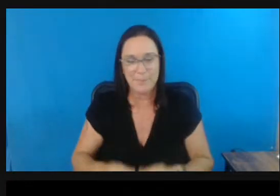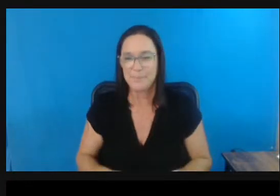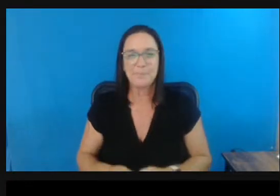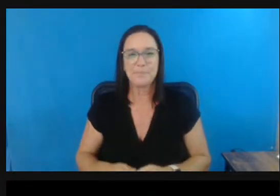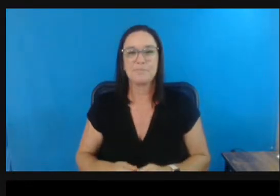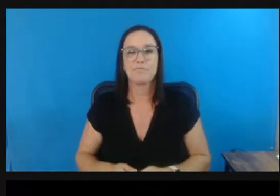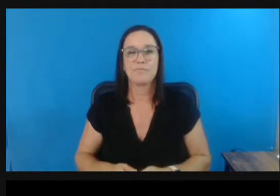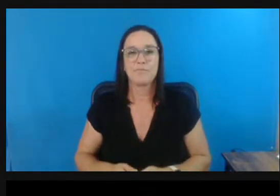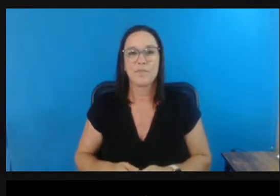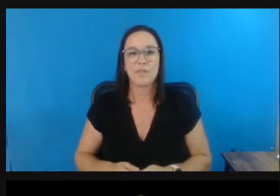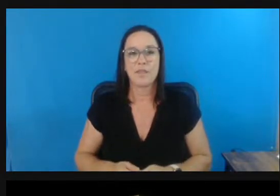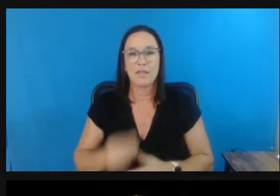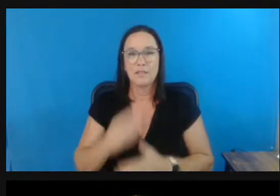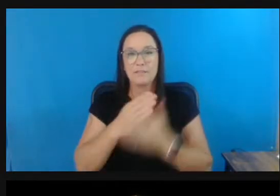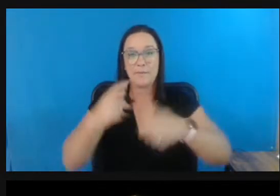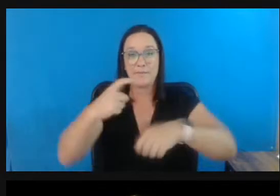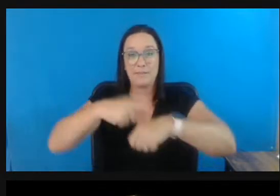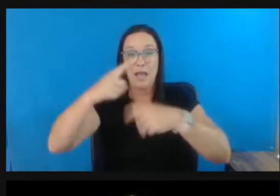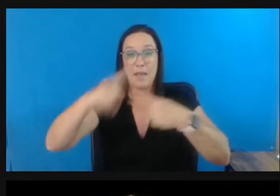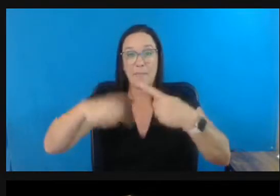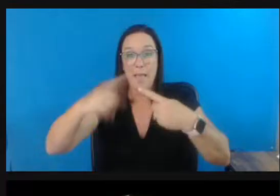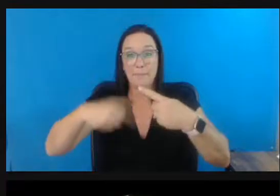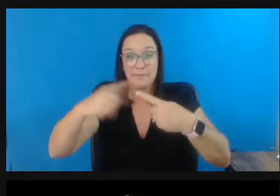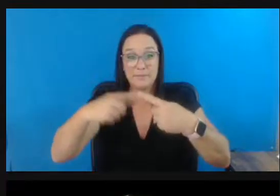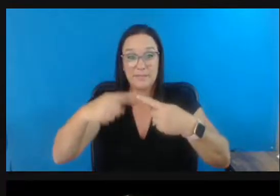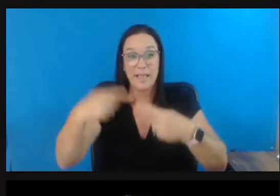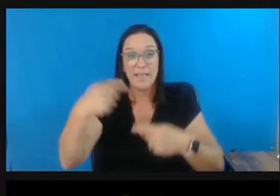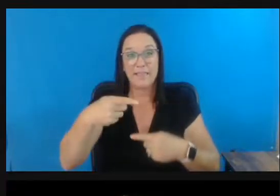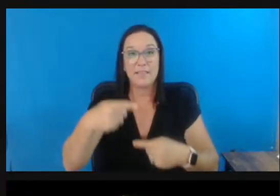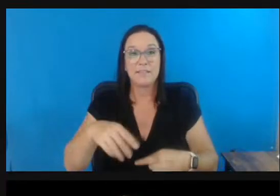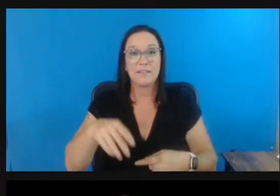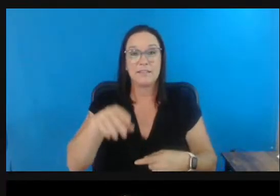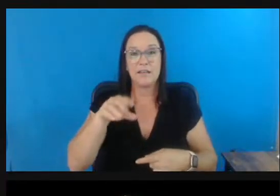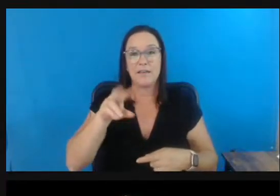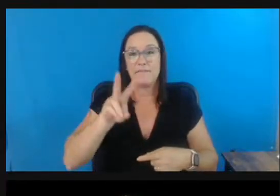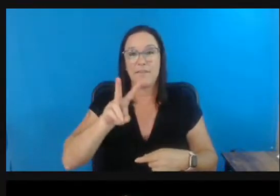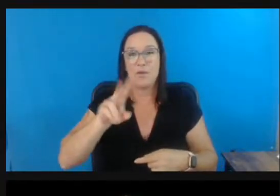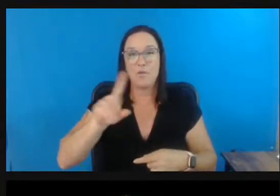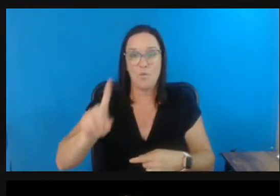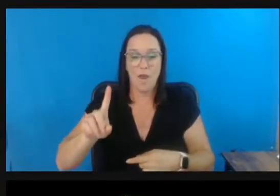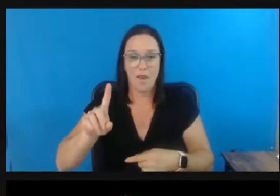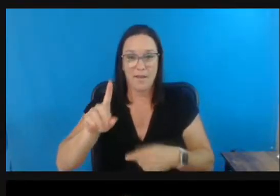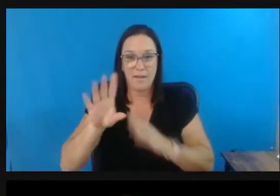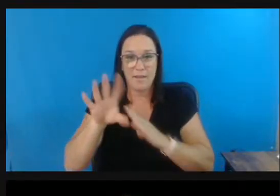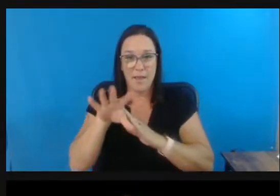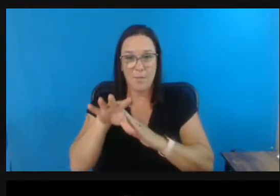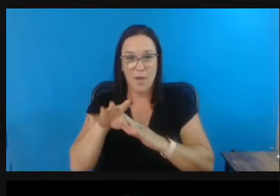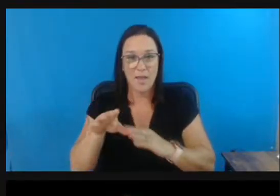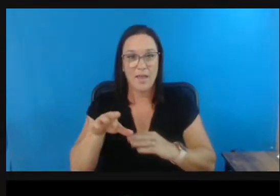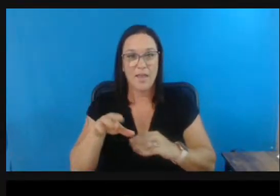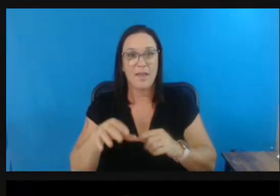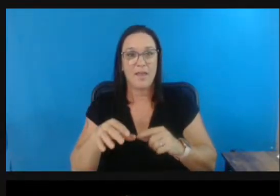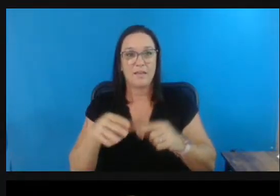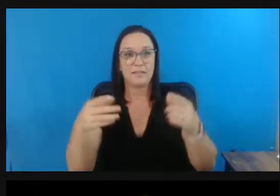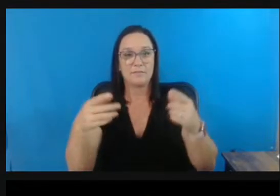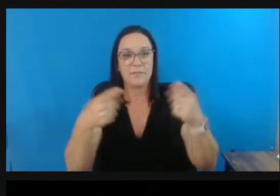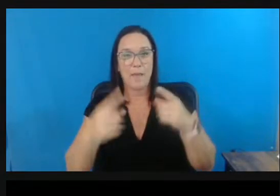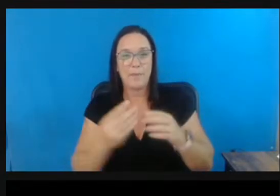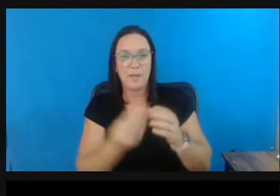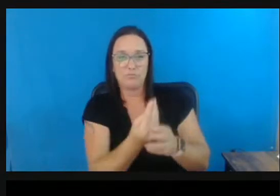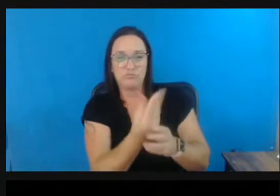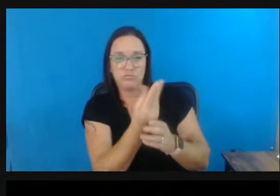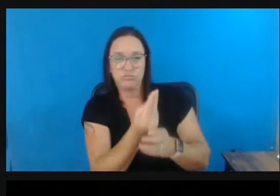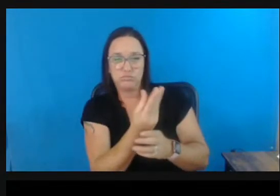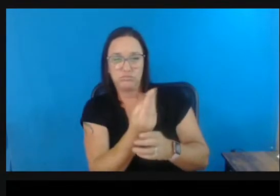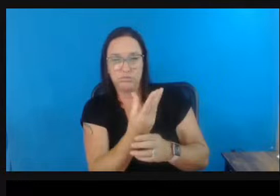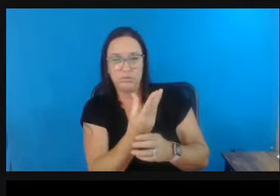And if we look at some of the time-lapse views, this is the B1 camera showing the vent in the top left part of the screen, and